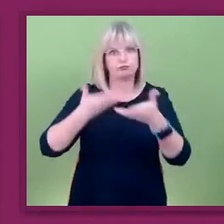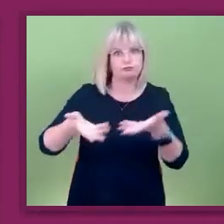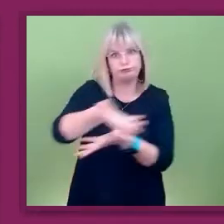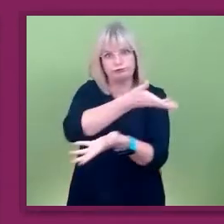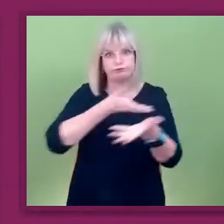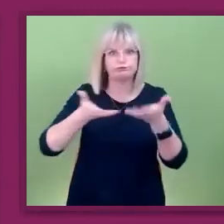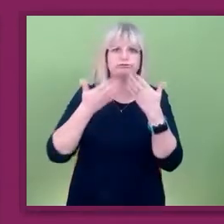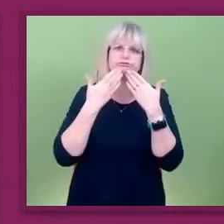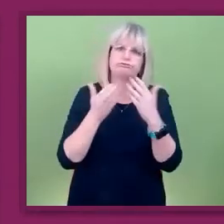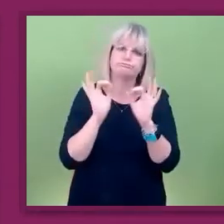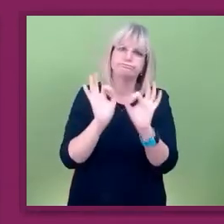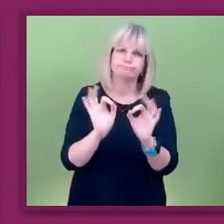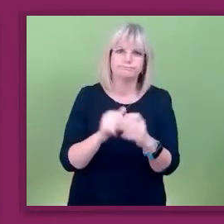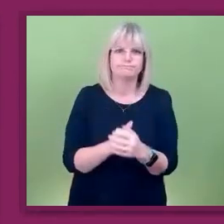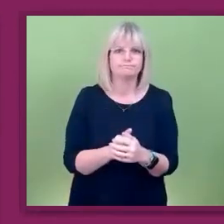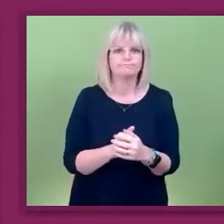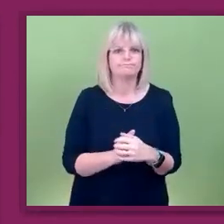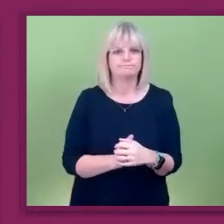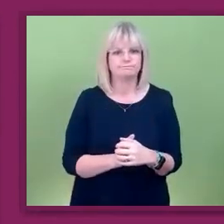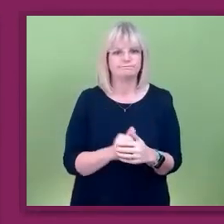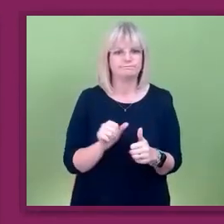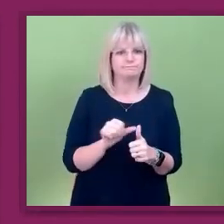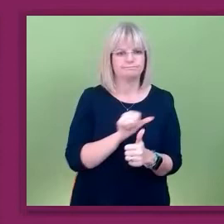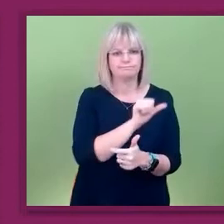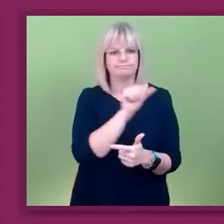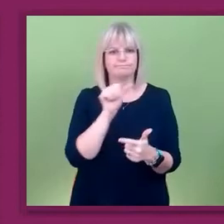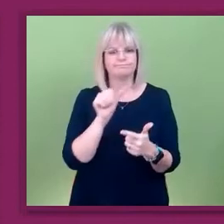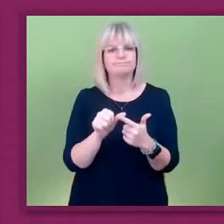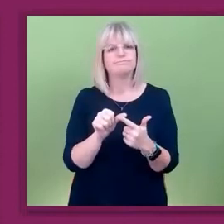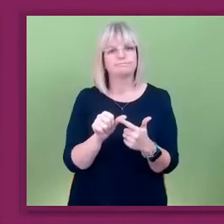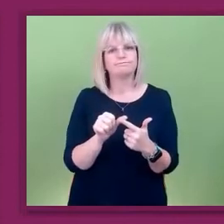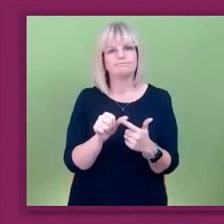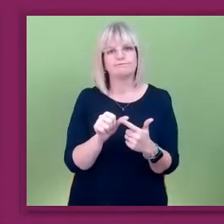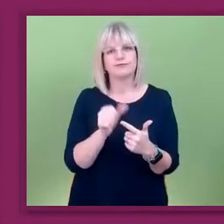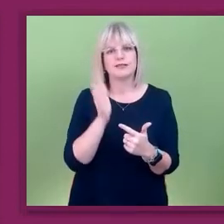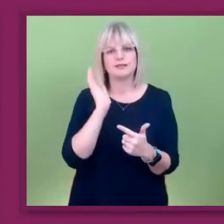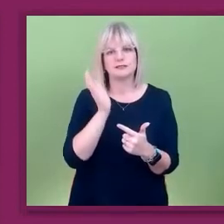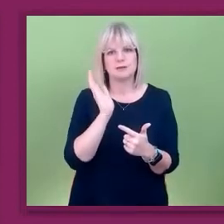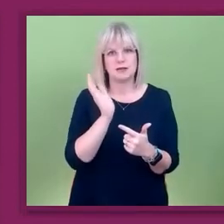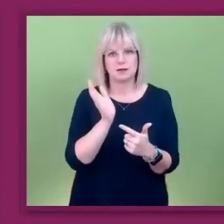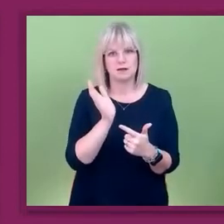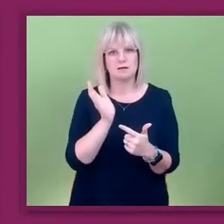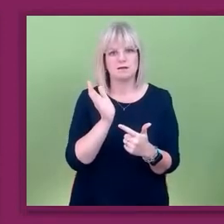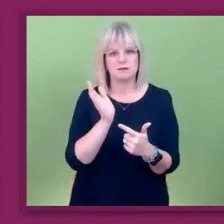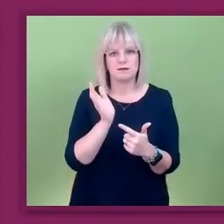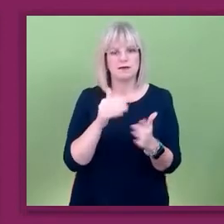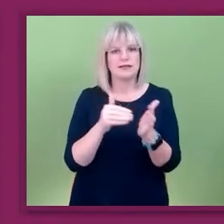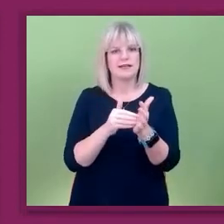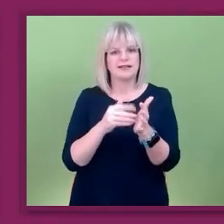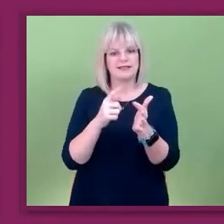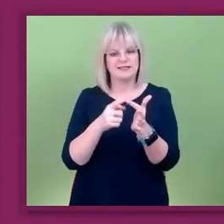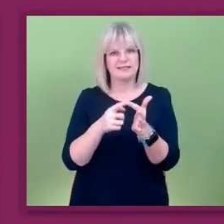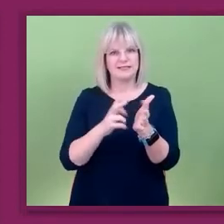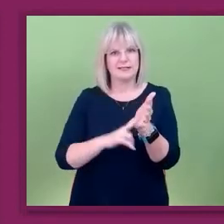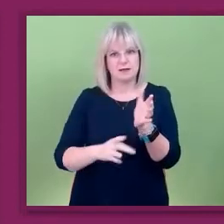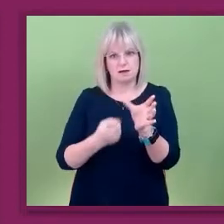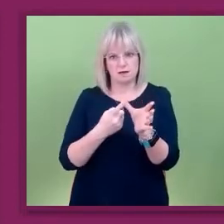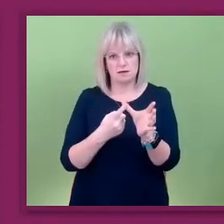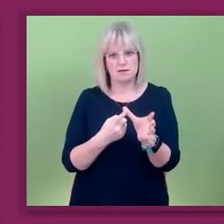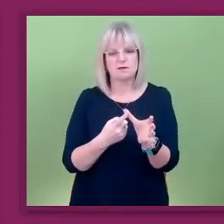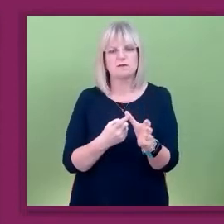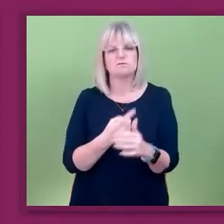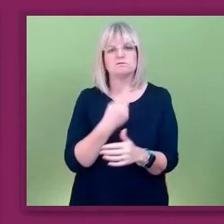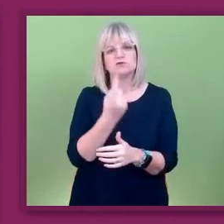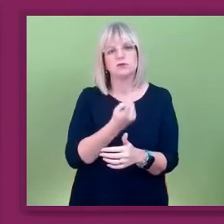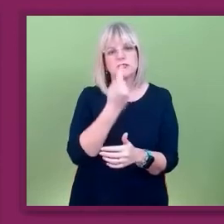I'm going to move to our next speaker, and that is Zenith. Xena Tidd is Head of